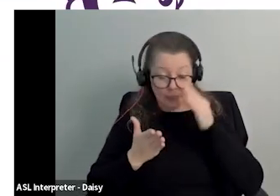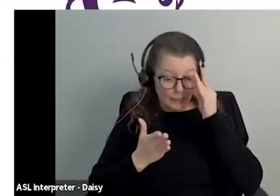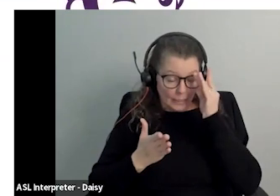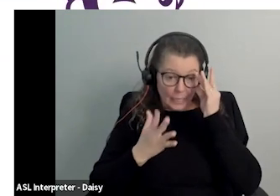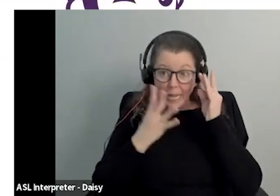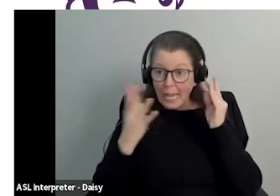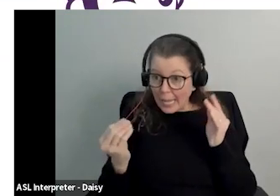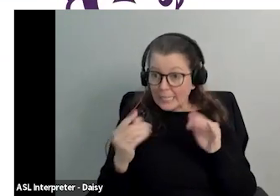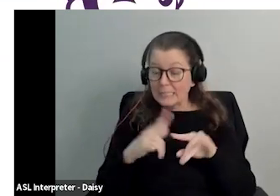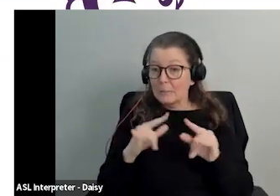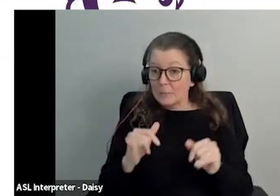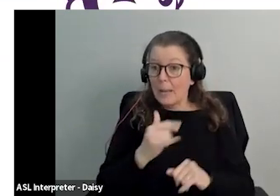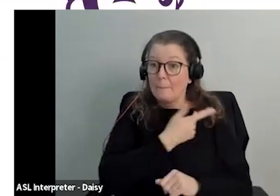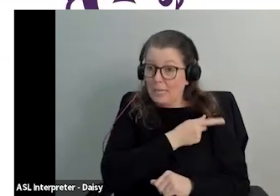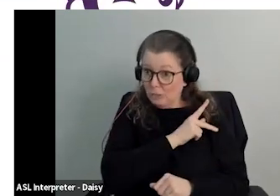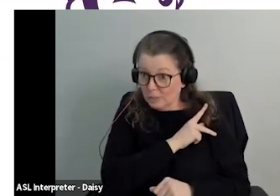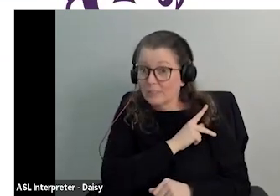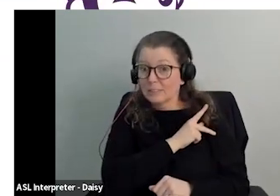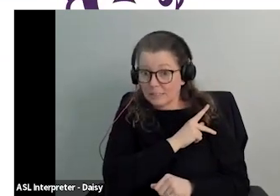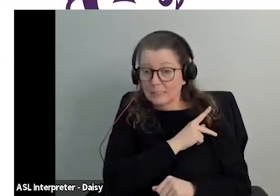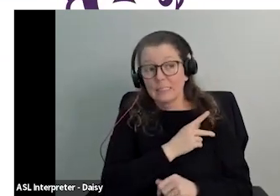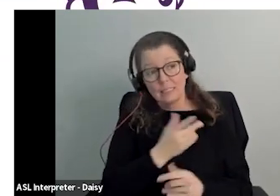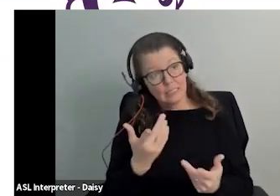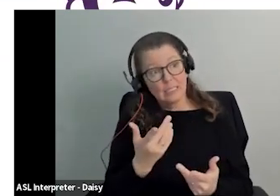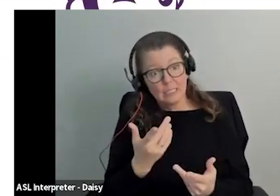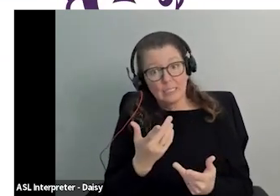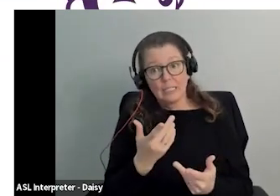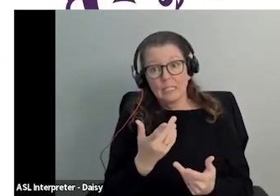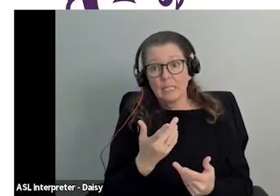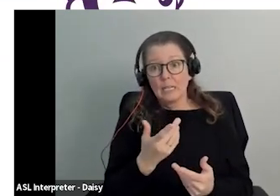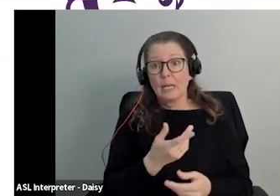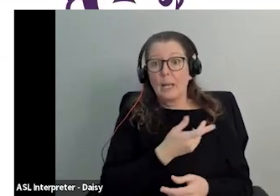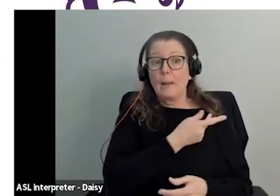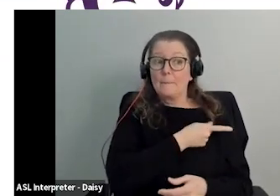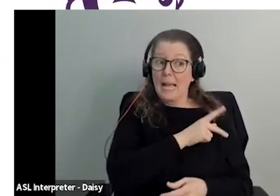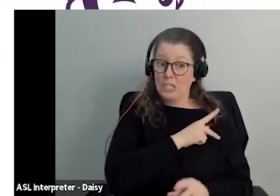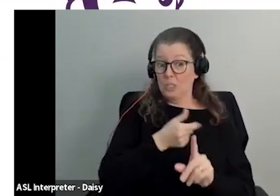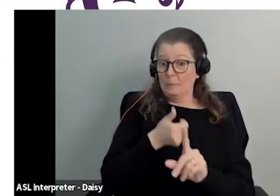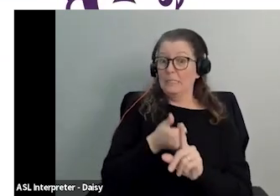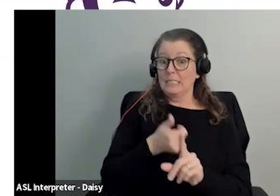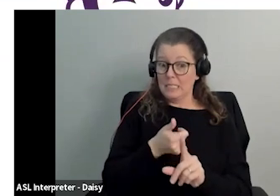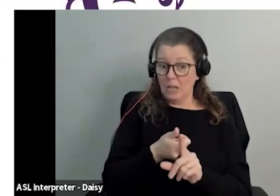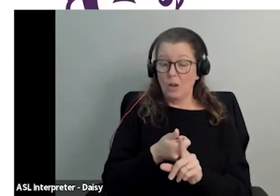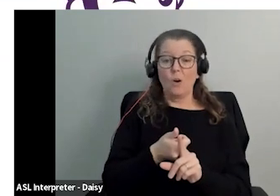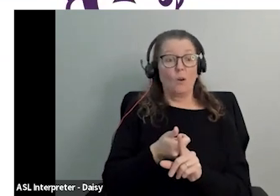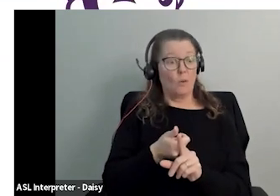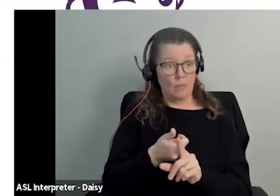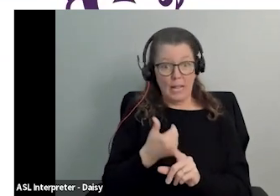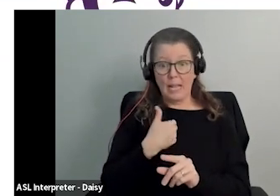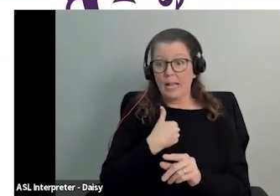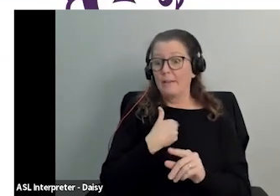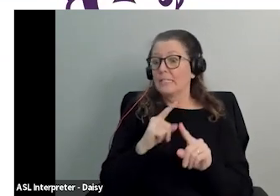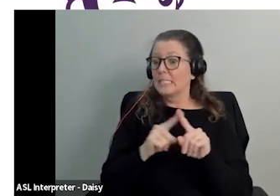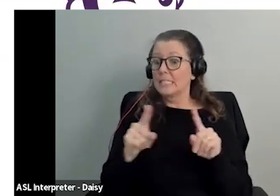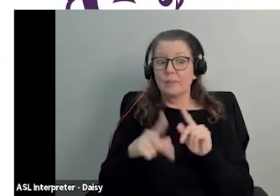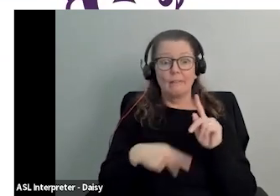with patients. Patients by their very virtue have comorbidities,